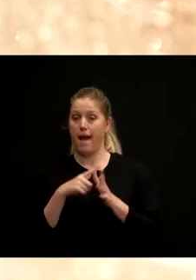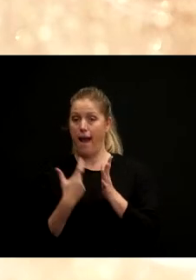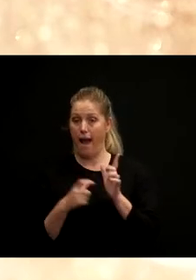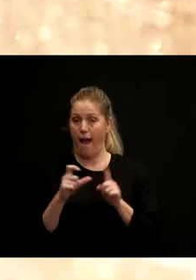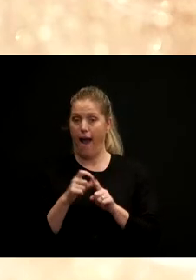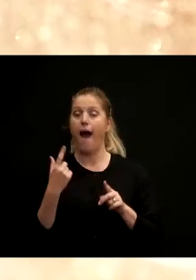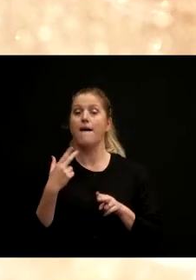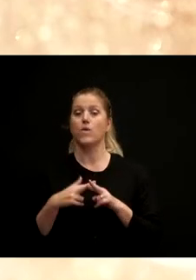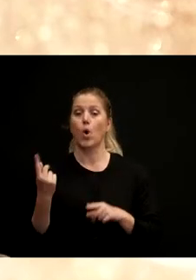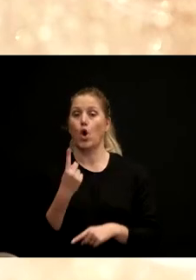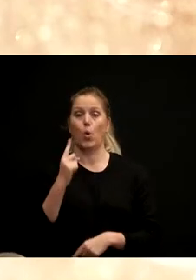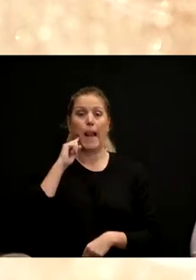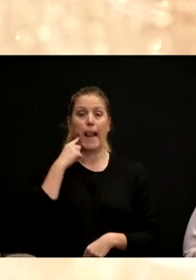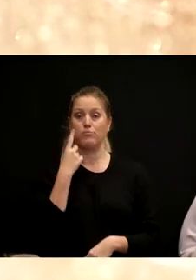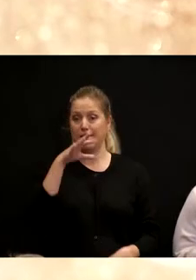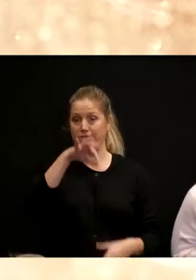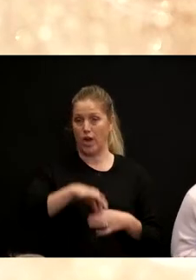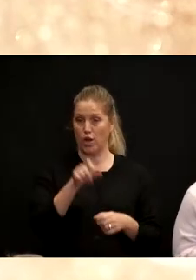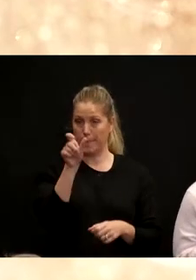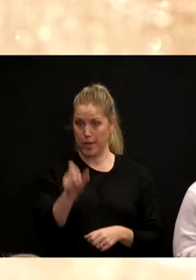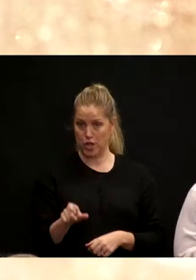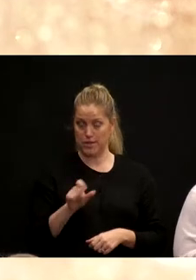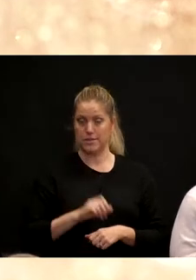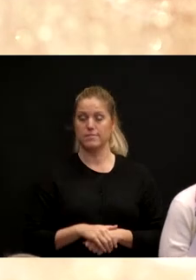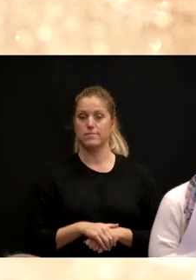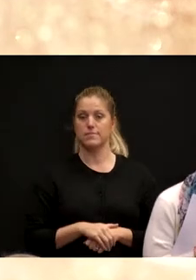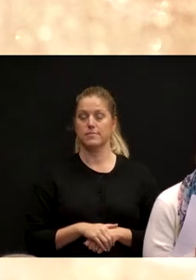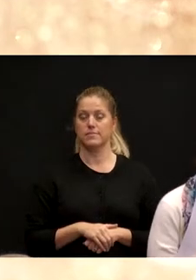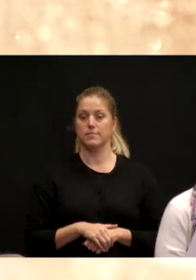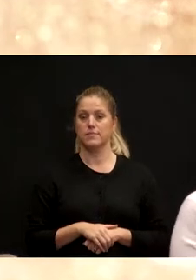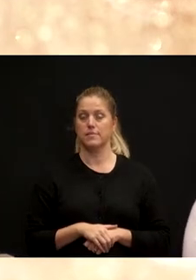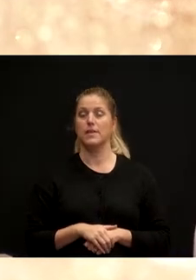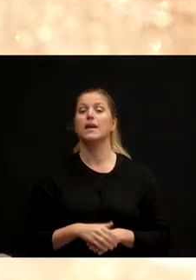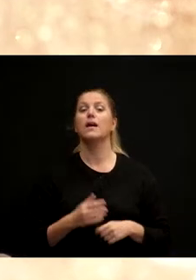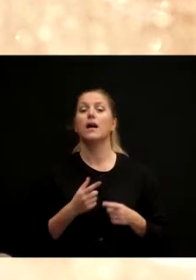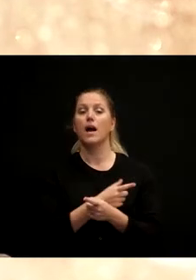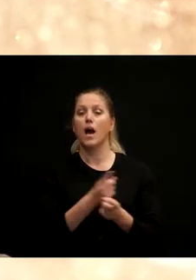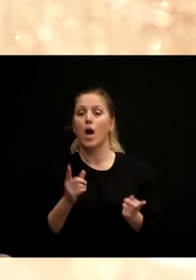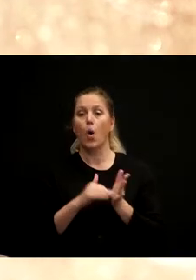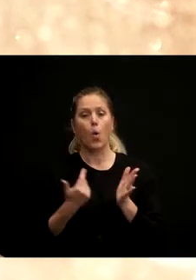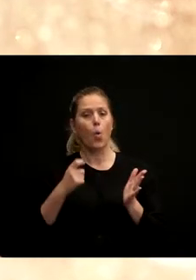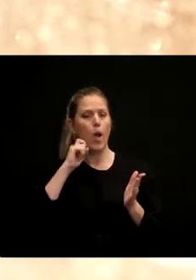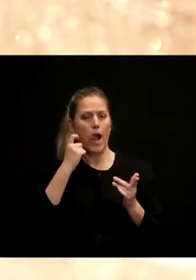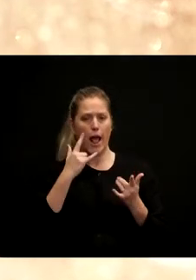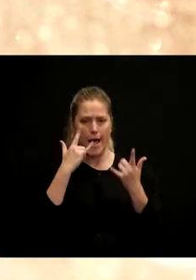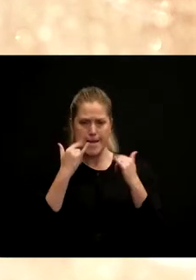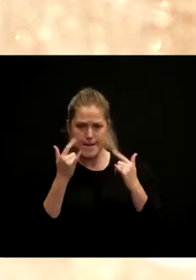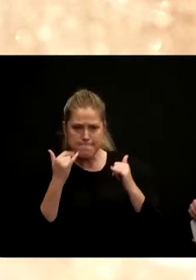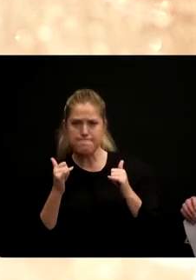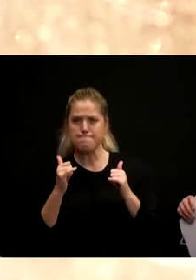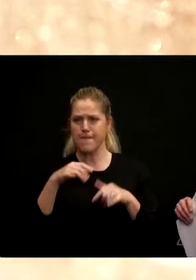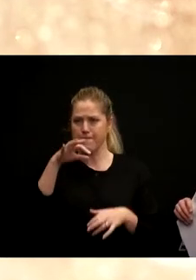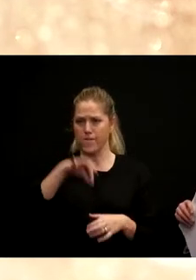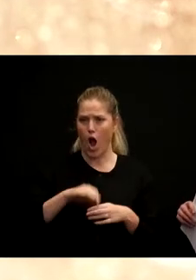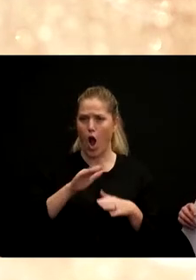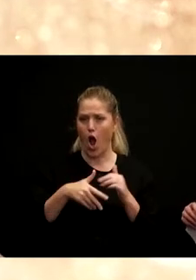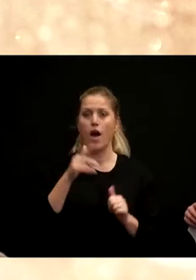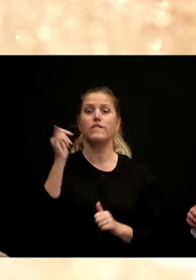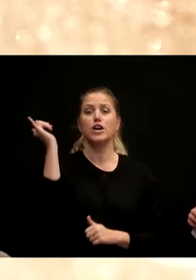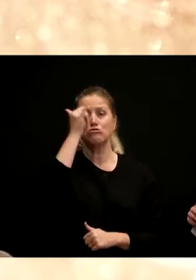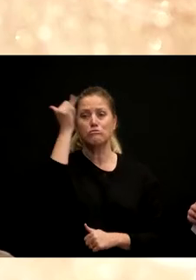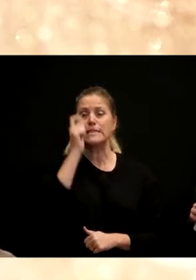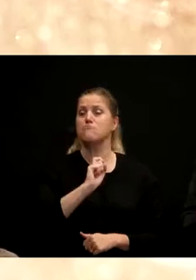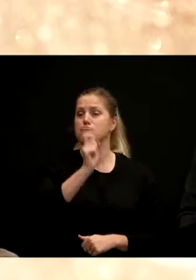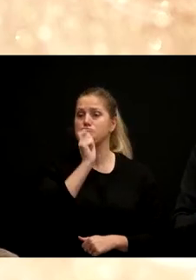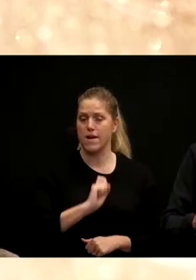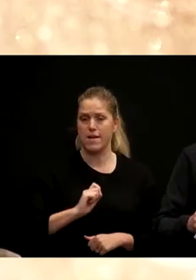Having participated in the prayer and discernment process for these motions, and with openness to the Spirit, I ask the deliberative voters to complete